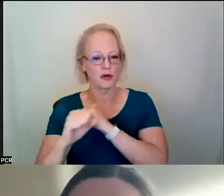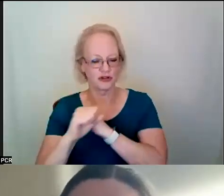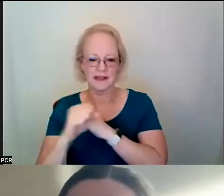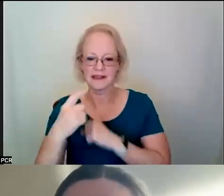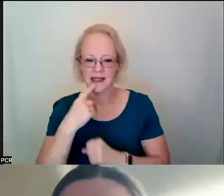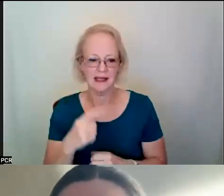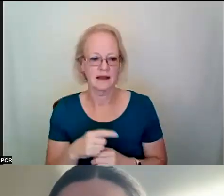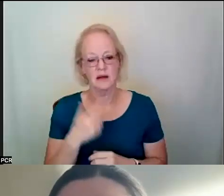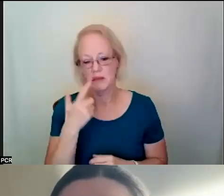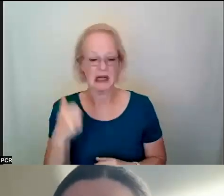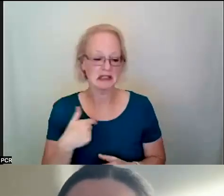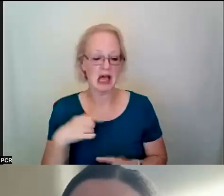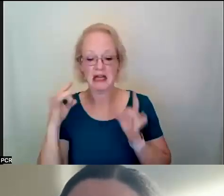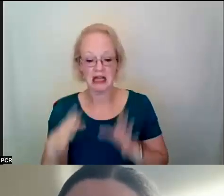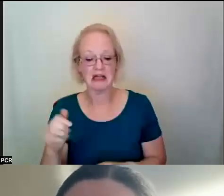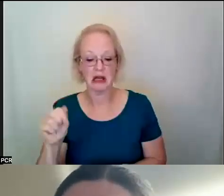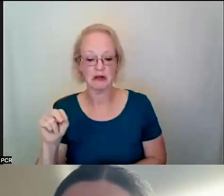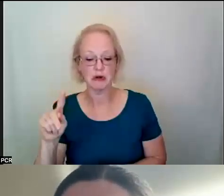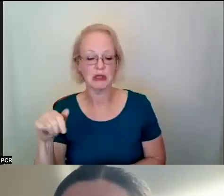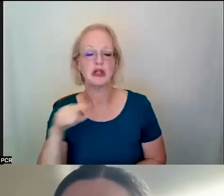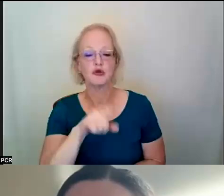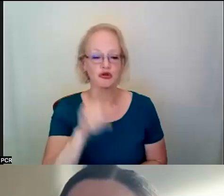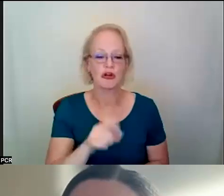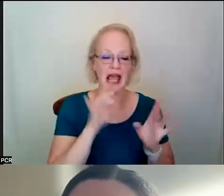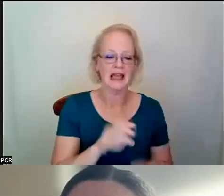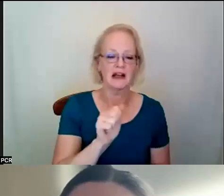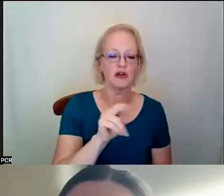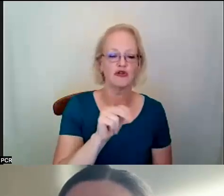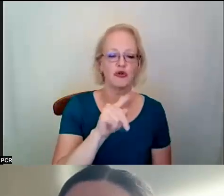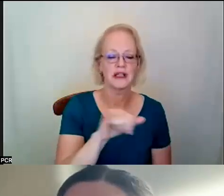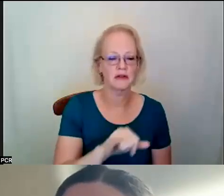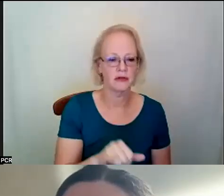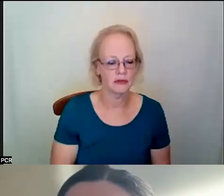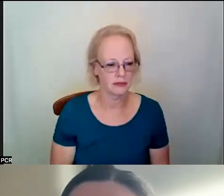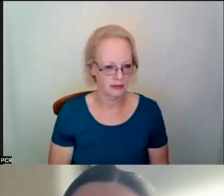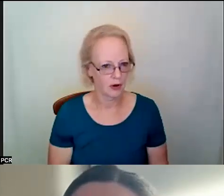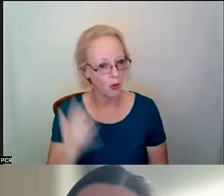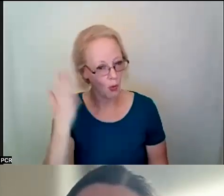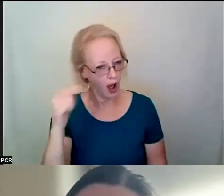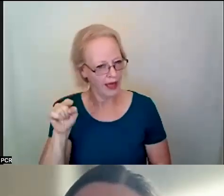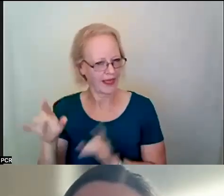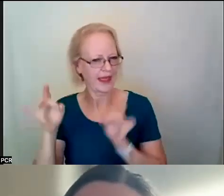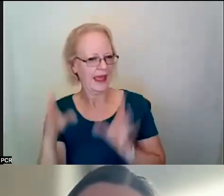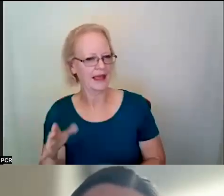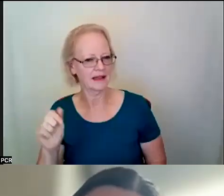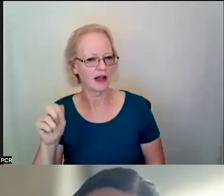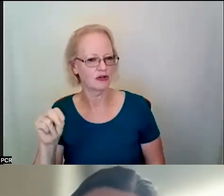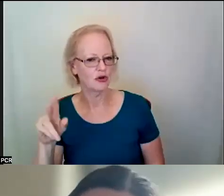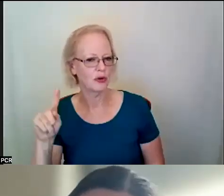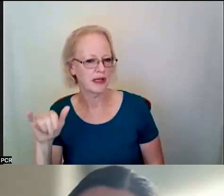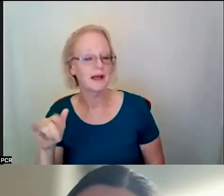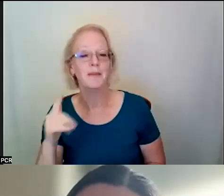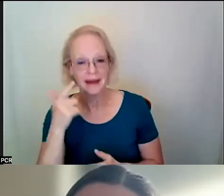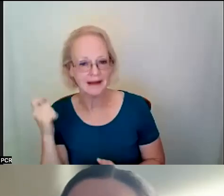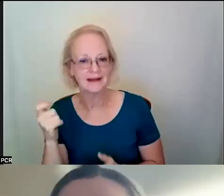hate annuities, so should you." Well, unfortunately, the reason why that entity hates annuities is because it's incompatible with its